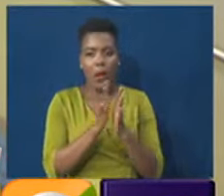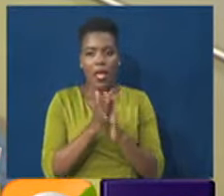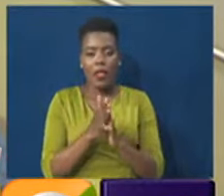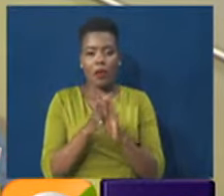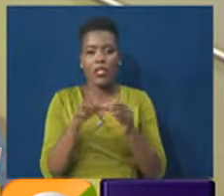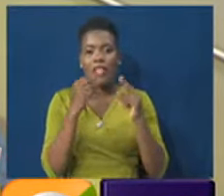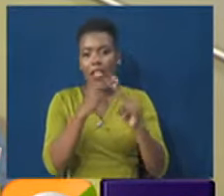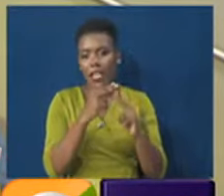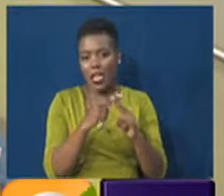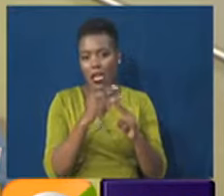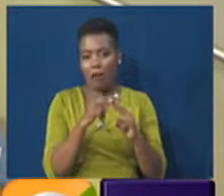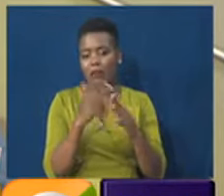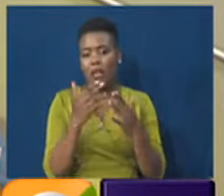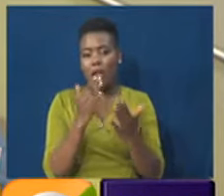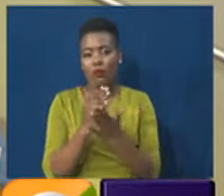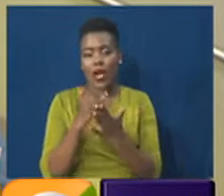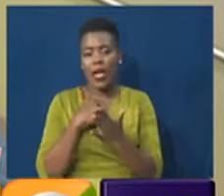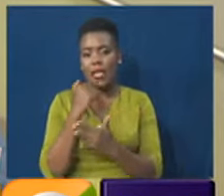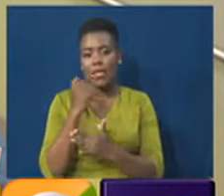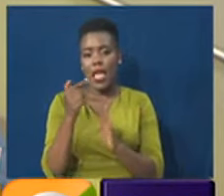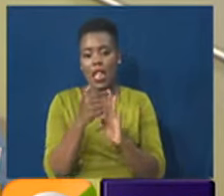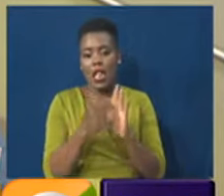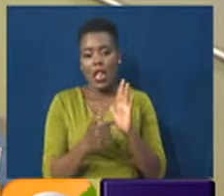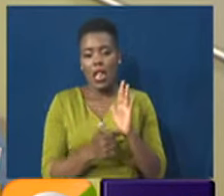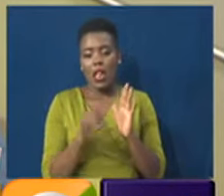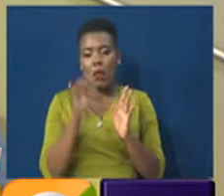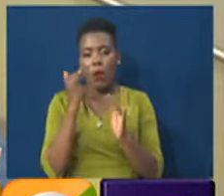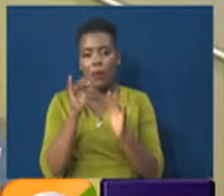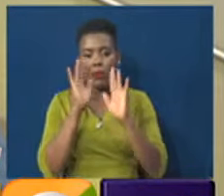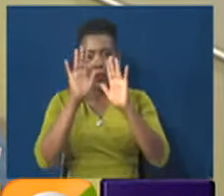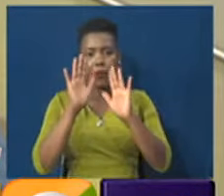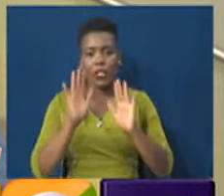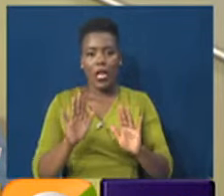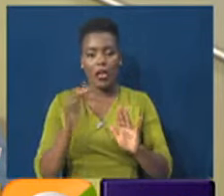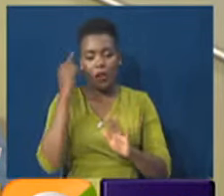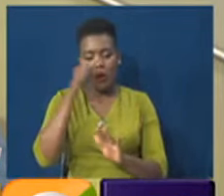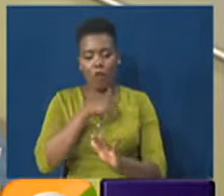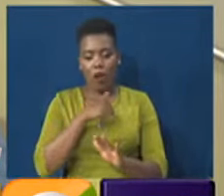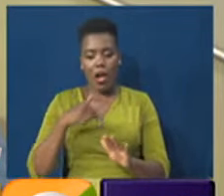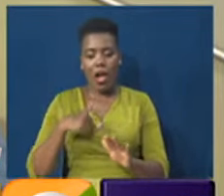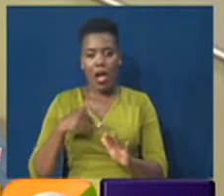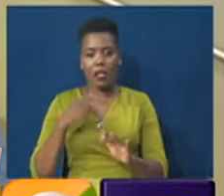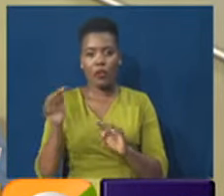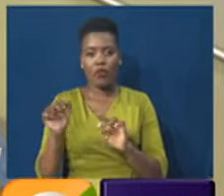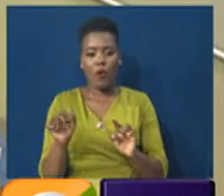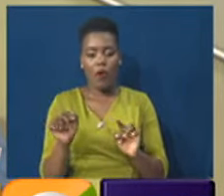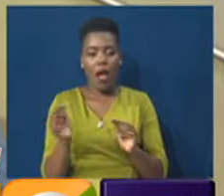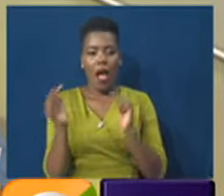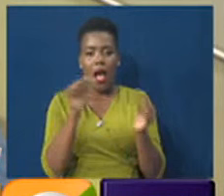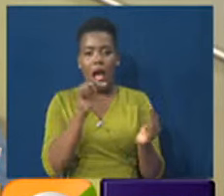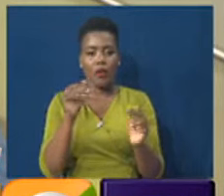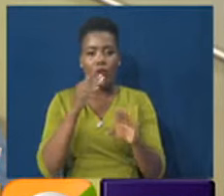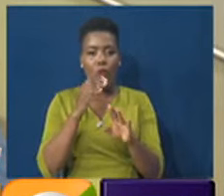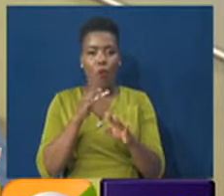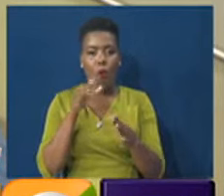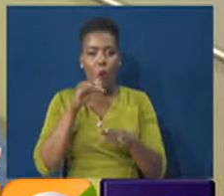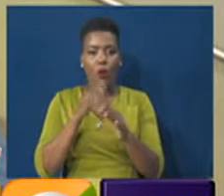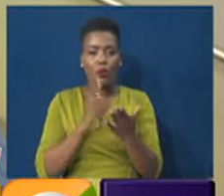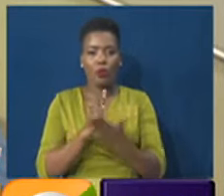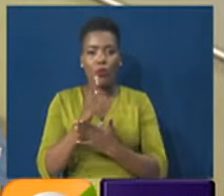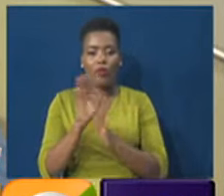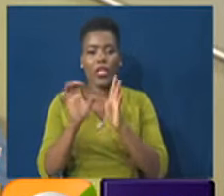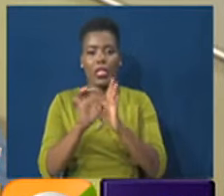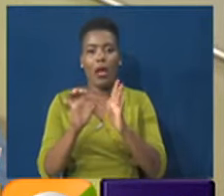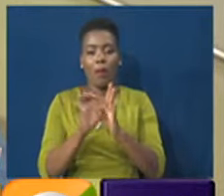names, and I can say them because it is important for us to base our arguments on facts. If you look at countries like